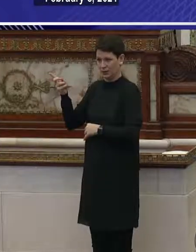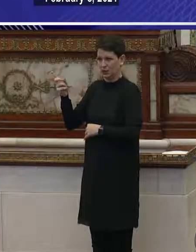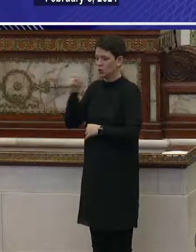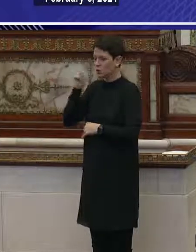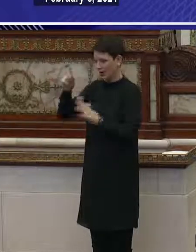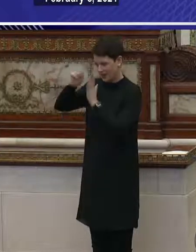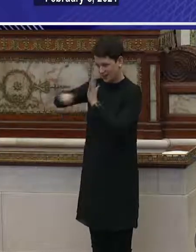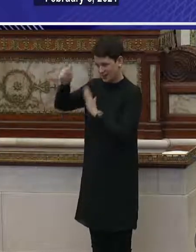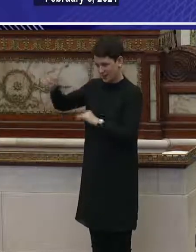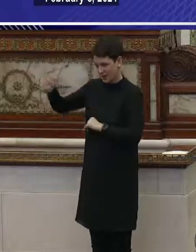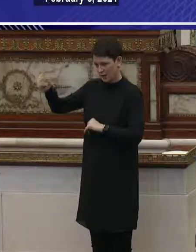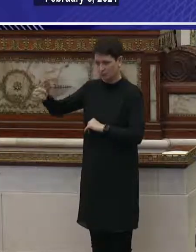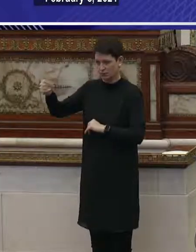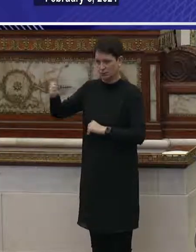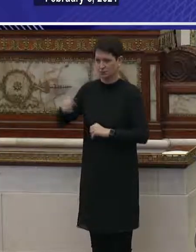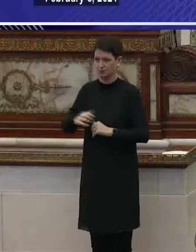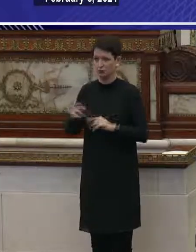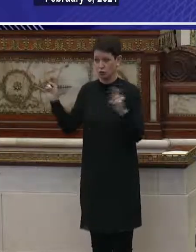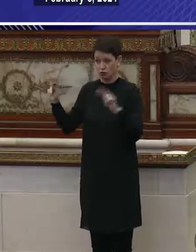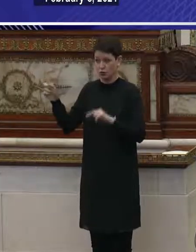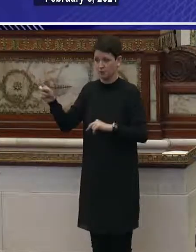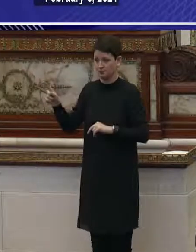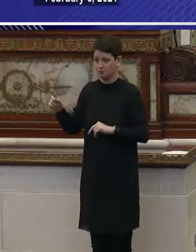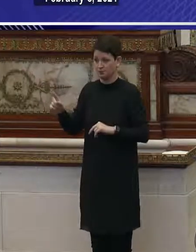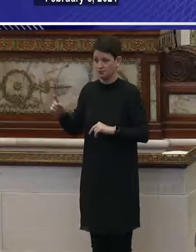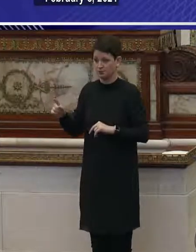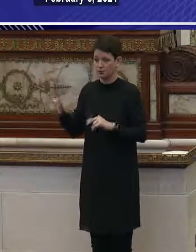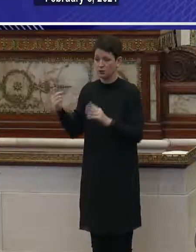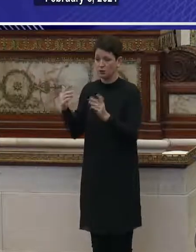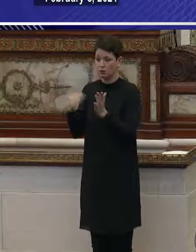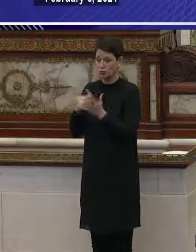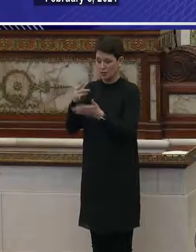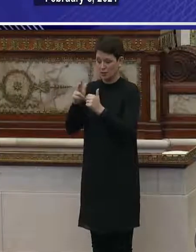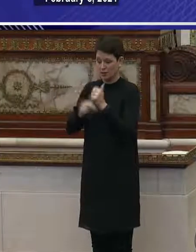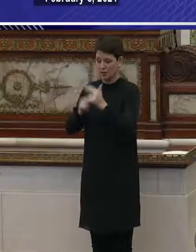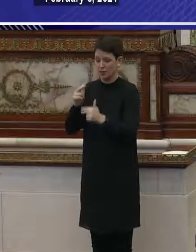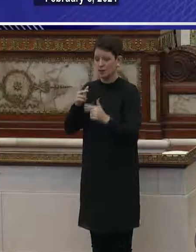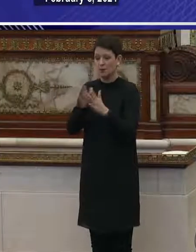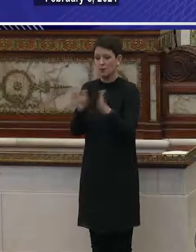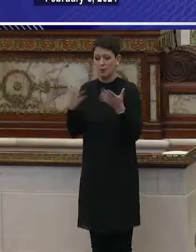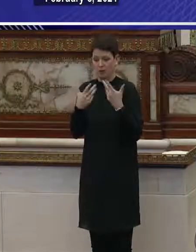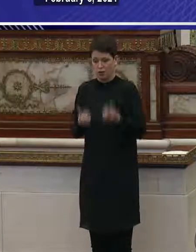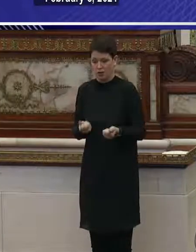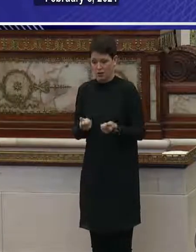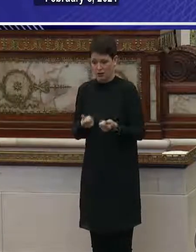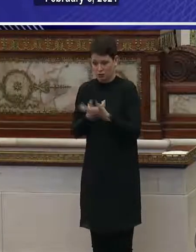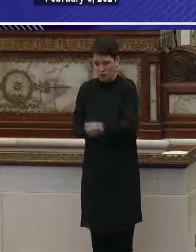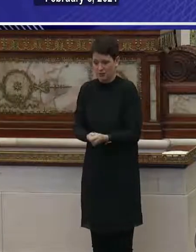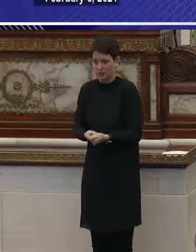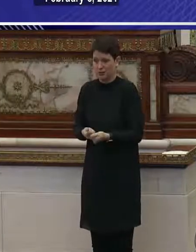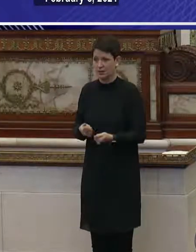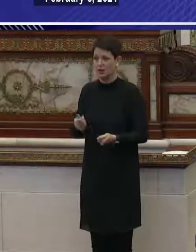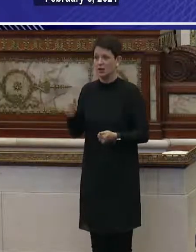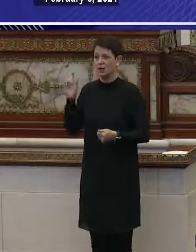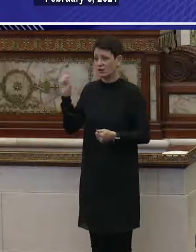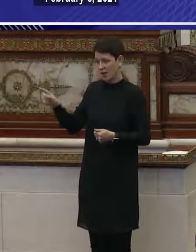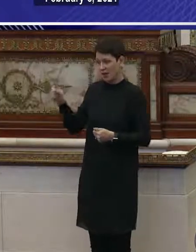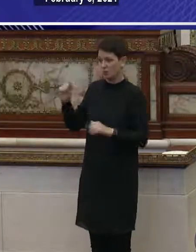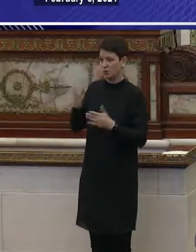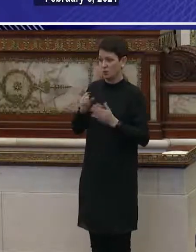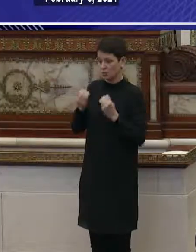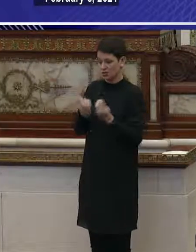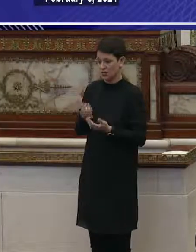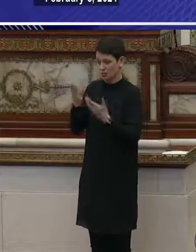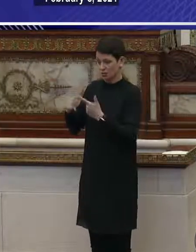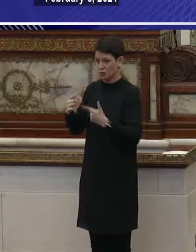its own investigation to rebuild the public trust. The Department of Investigation is what was suggested to me as the organization to do that. And